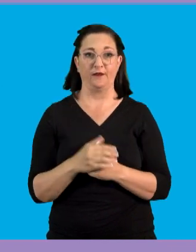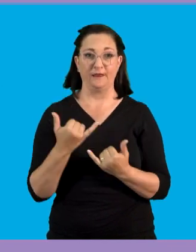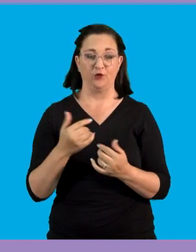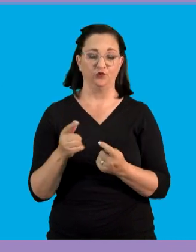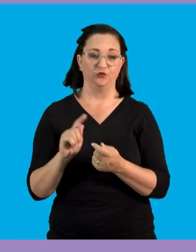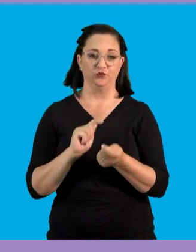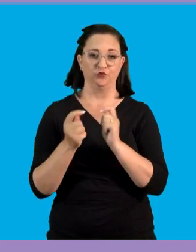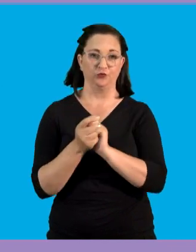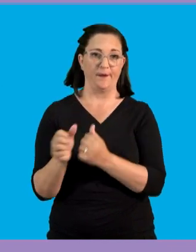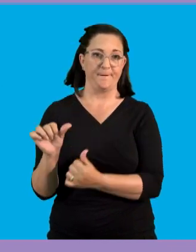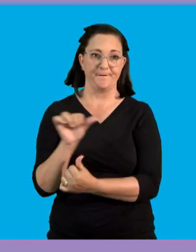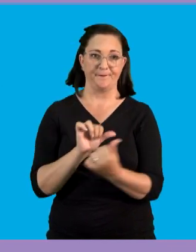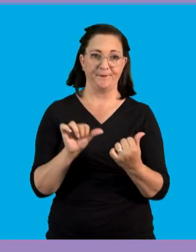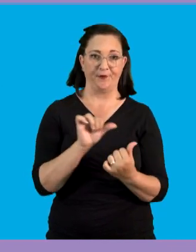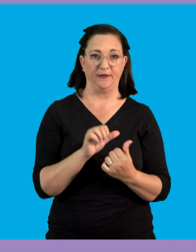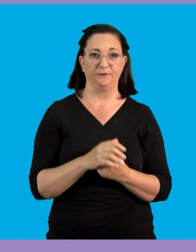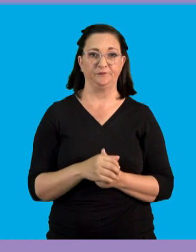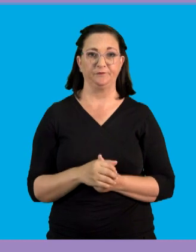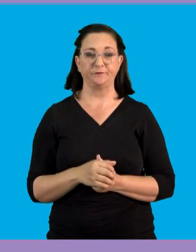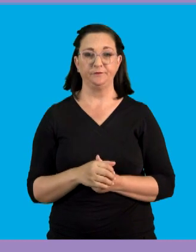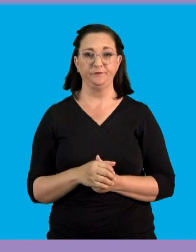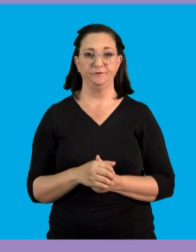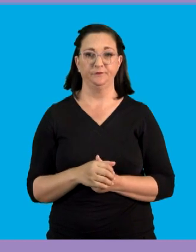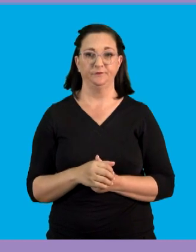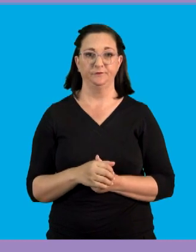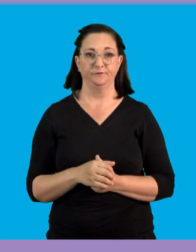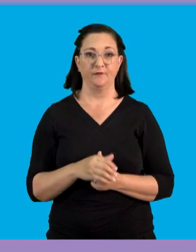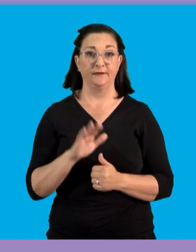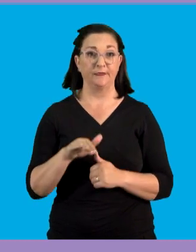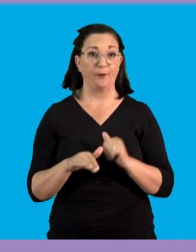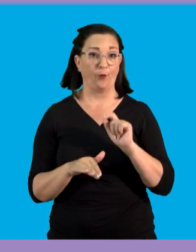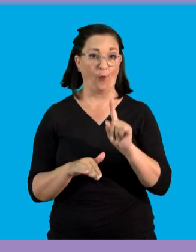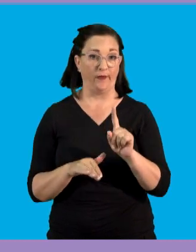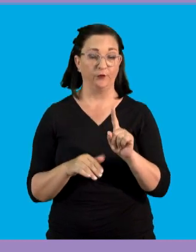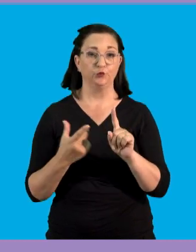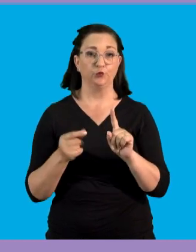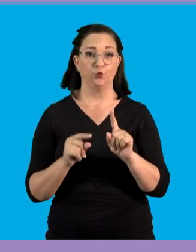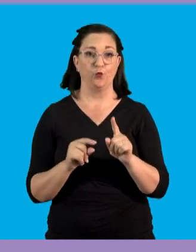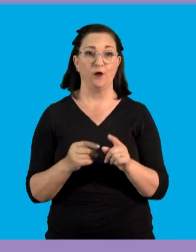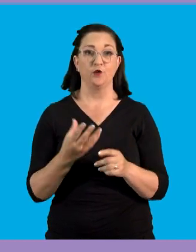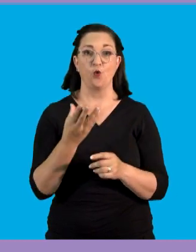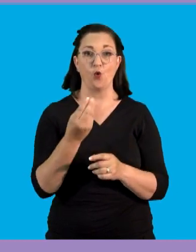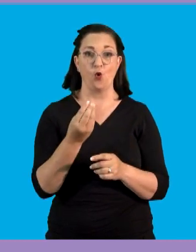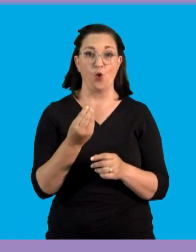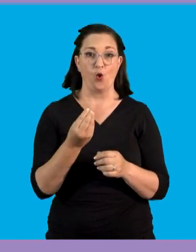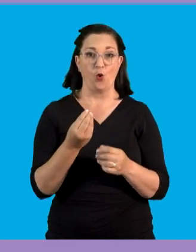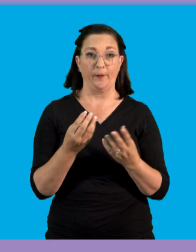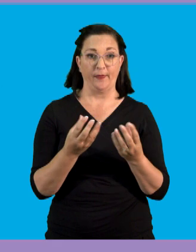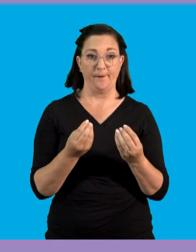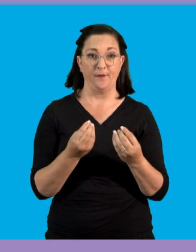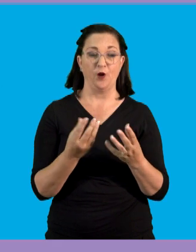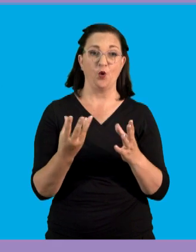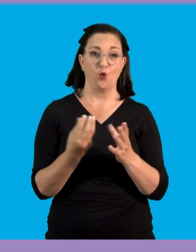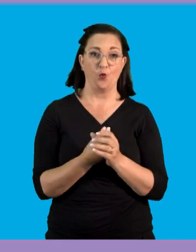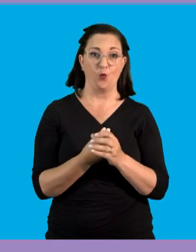now change it back to that improper fraction. Step 1, we write the whole number and the